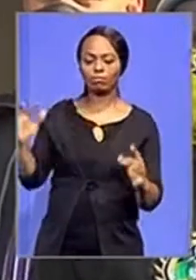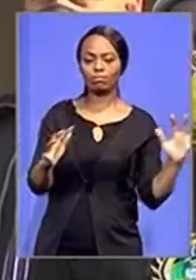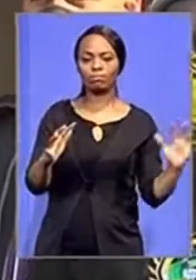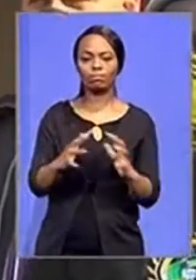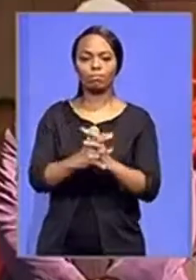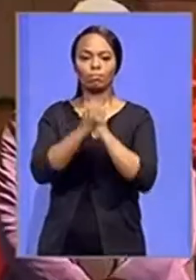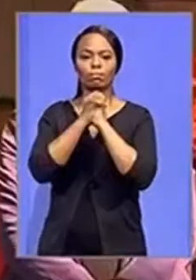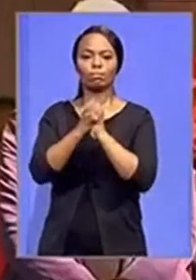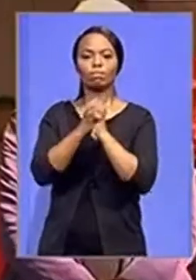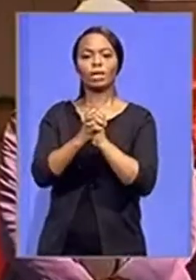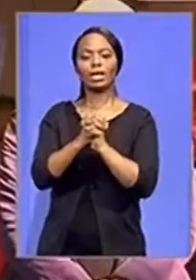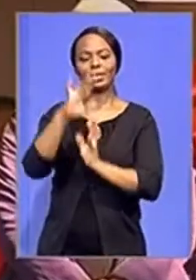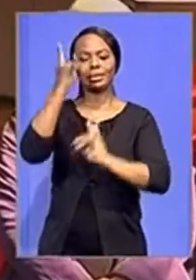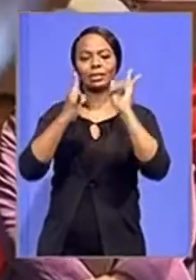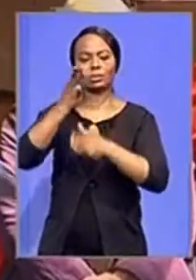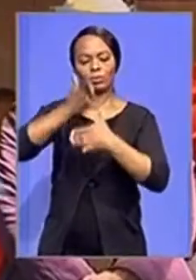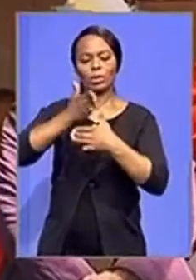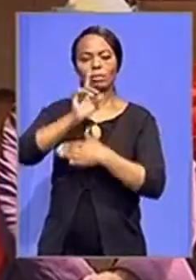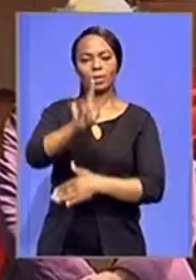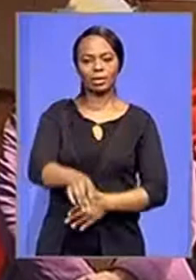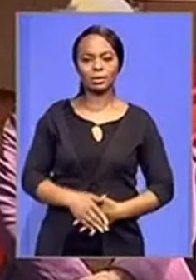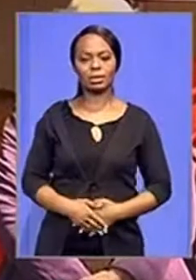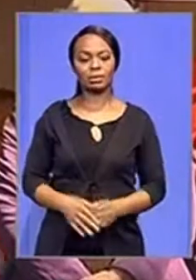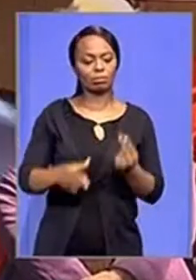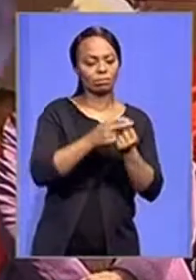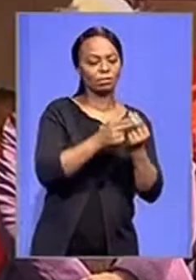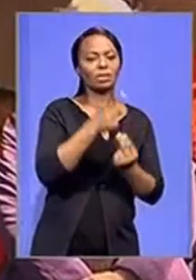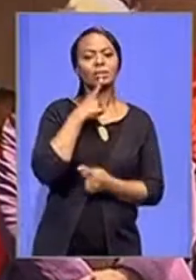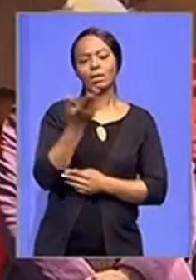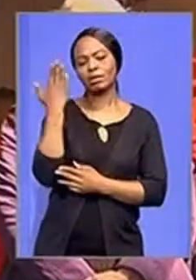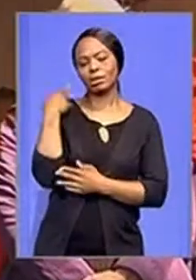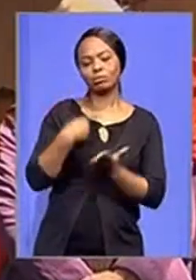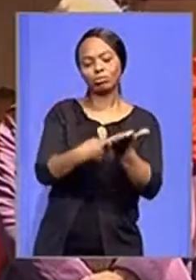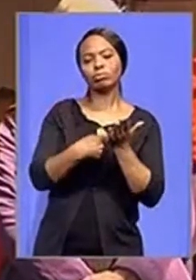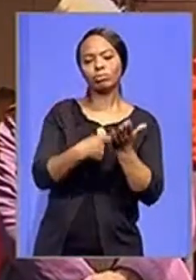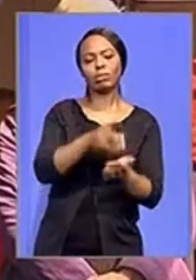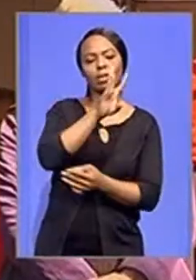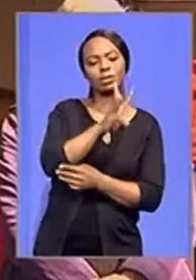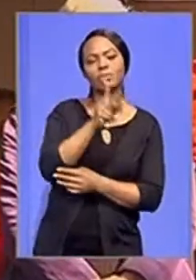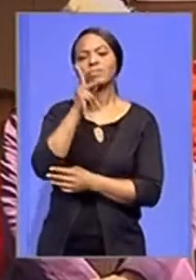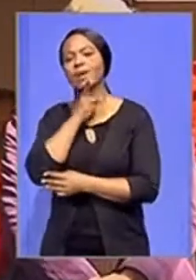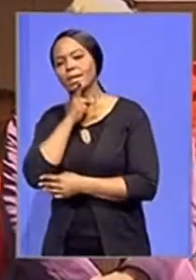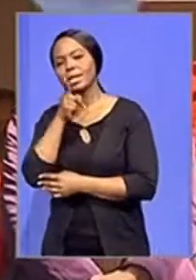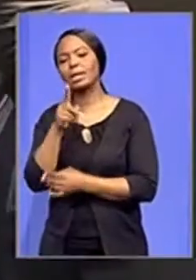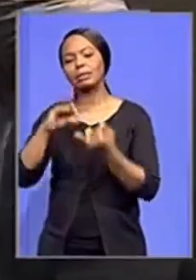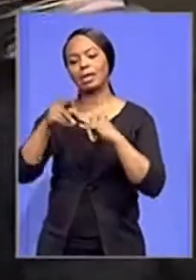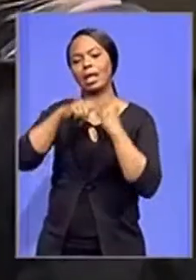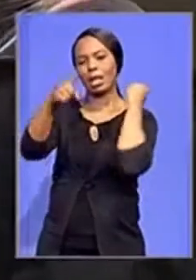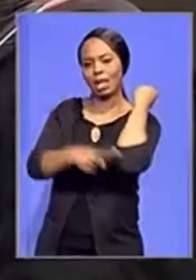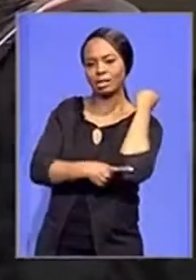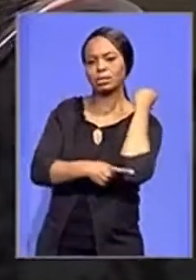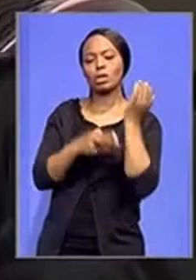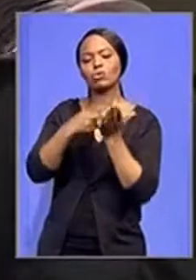collectively we have to make the city work. SAMWU ya re ditherisanong tsa meputso tsa labone le labotlhano e tlile go nna maiteko a bona